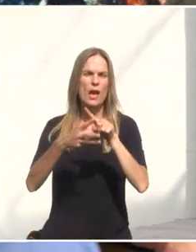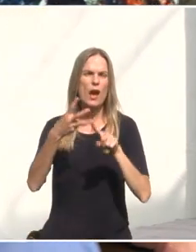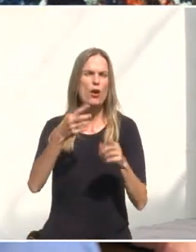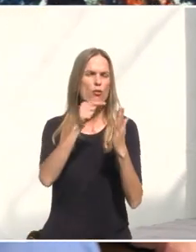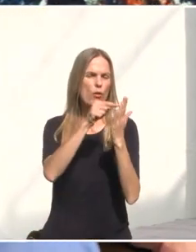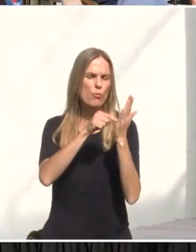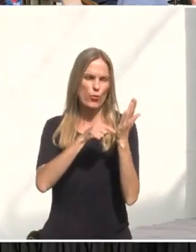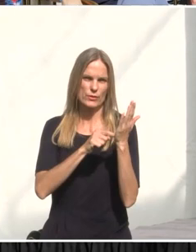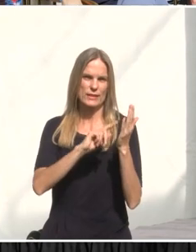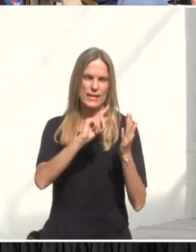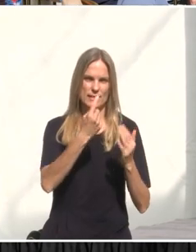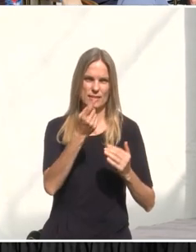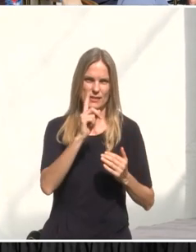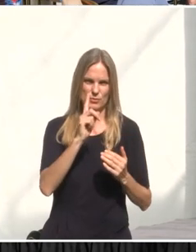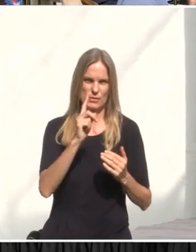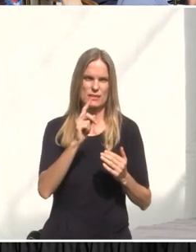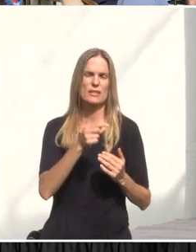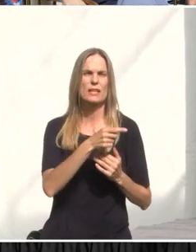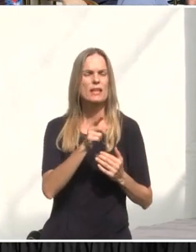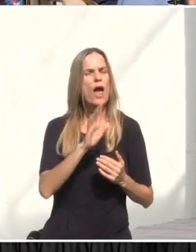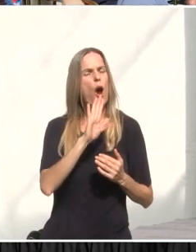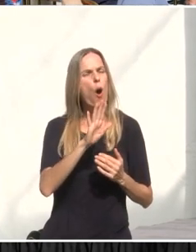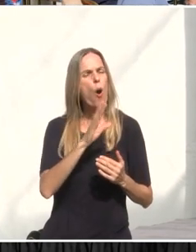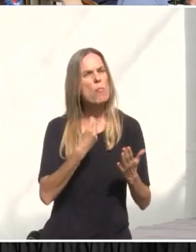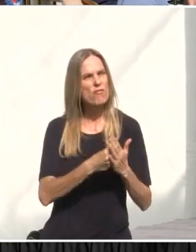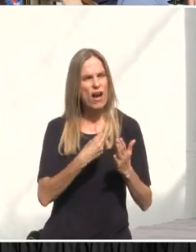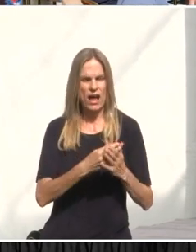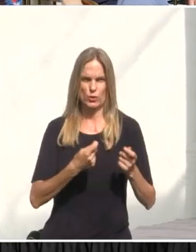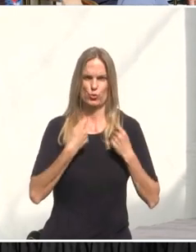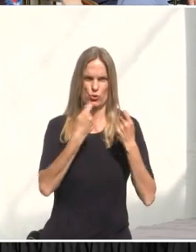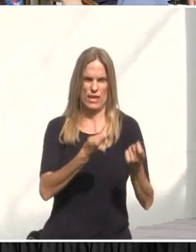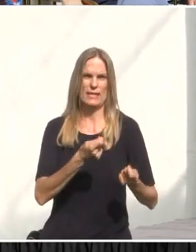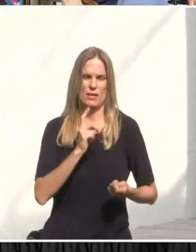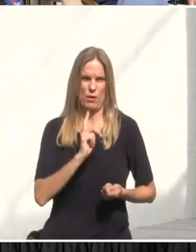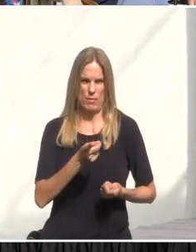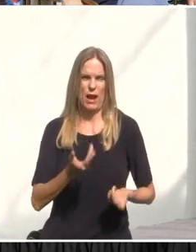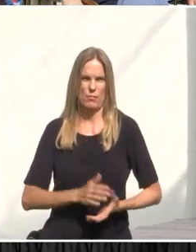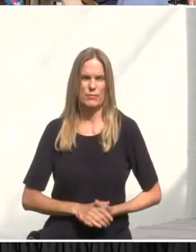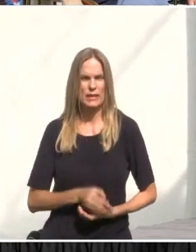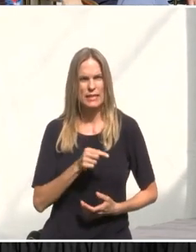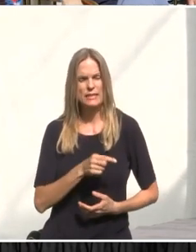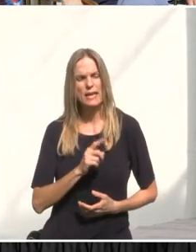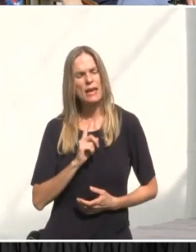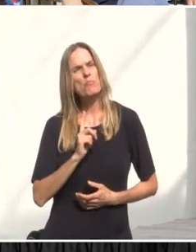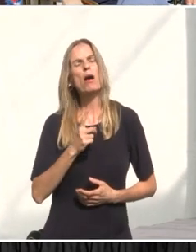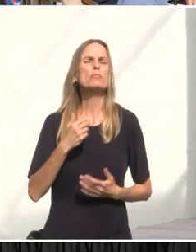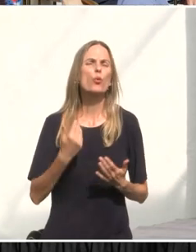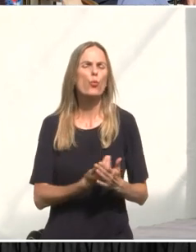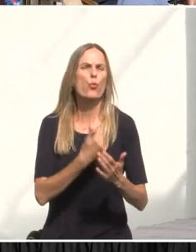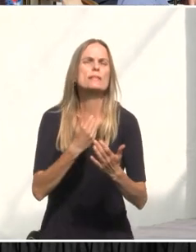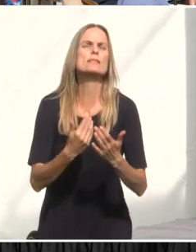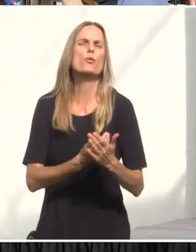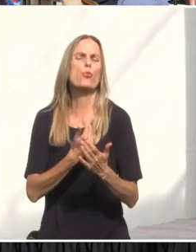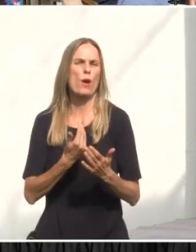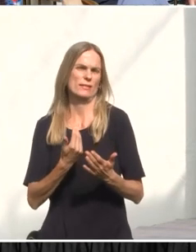they have to show their worthiness, and it has to be recreated again and again, and they don't think